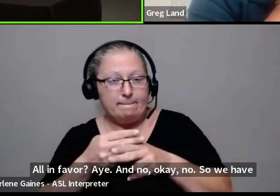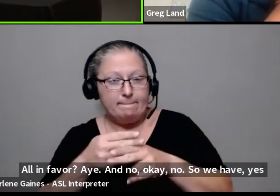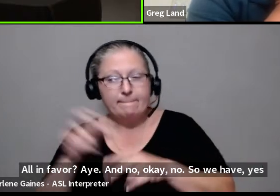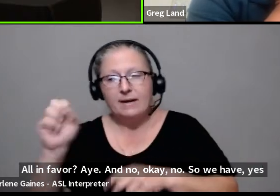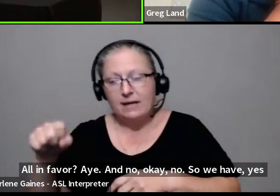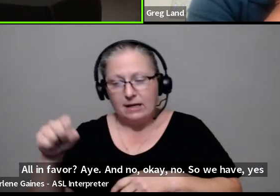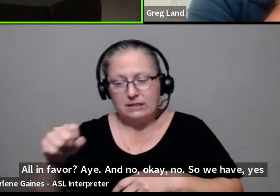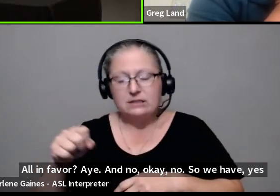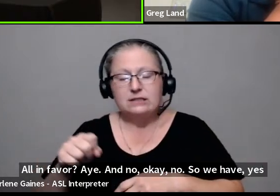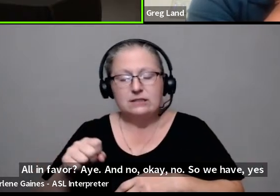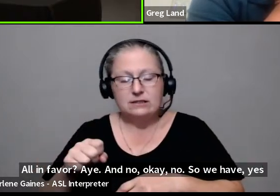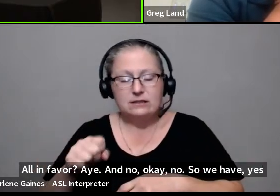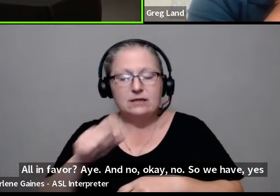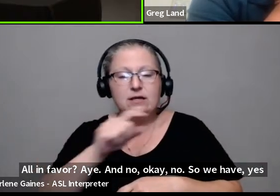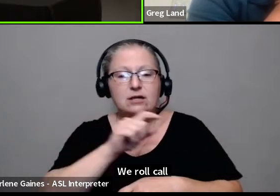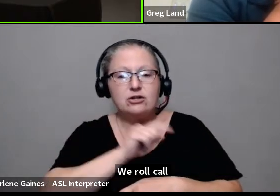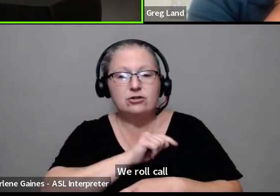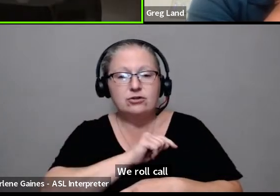yes, we can.